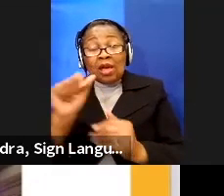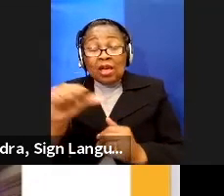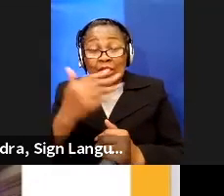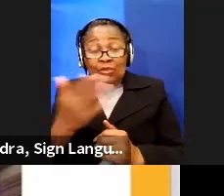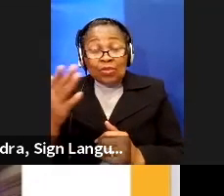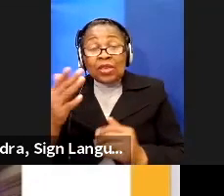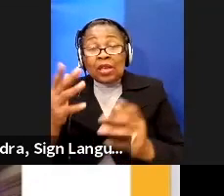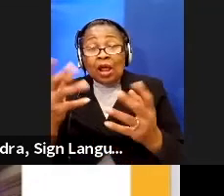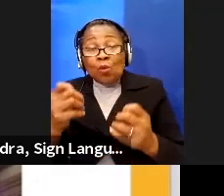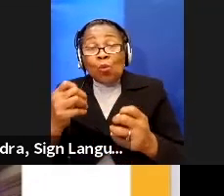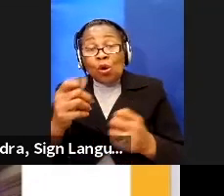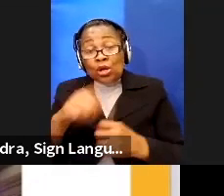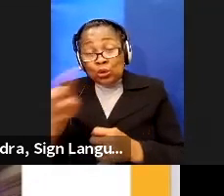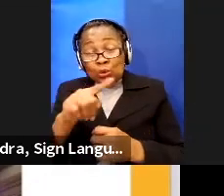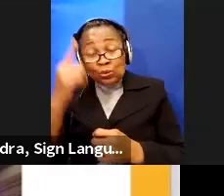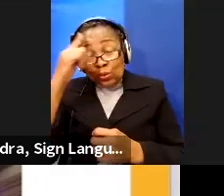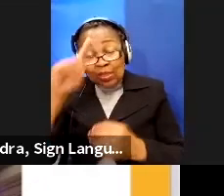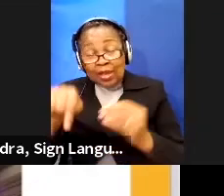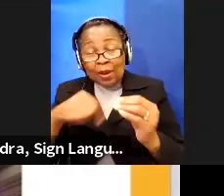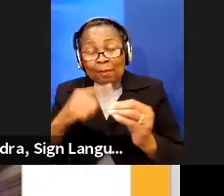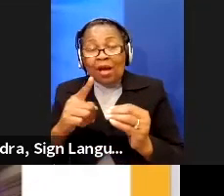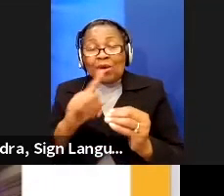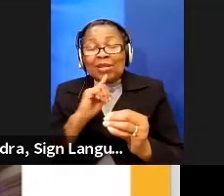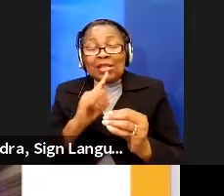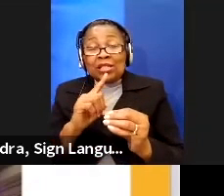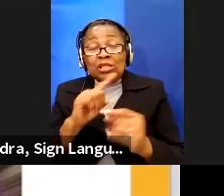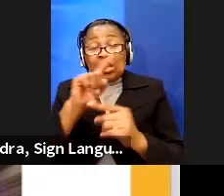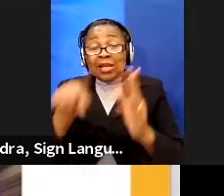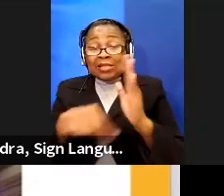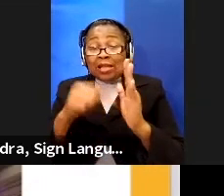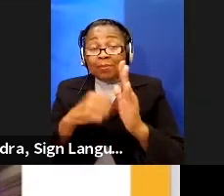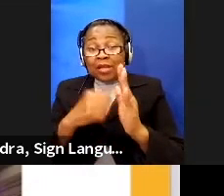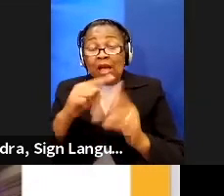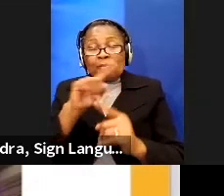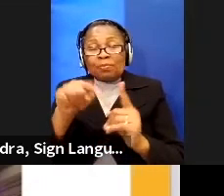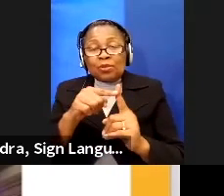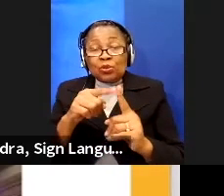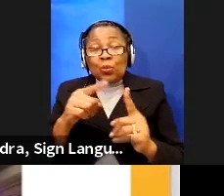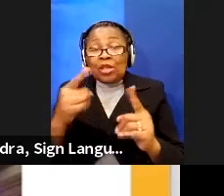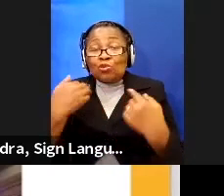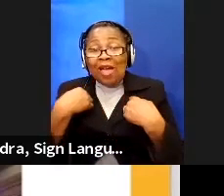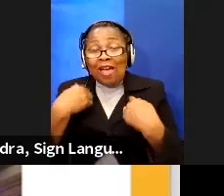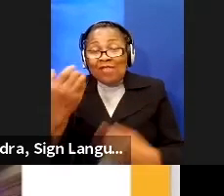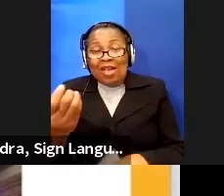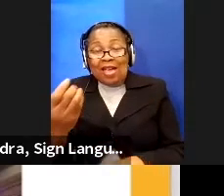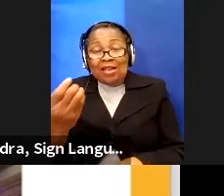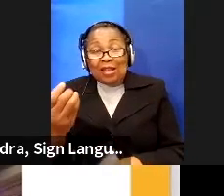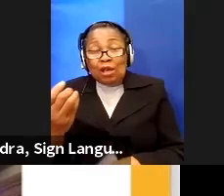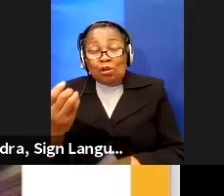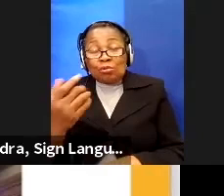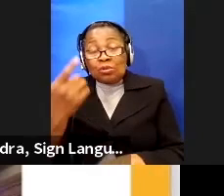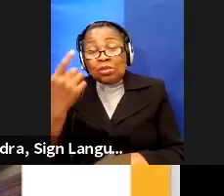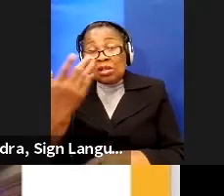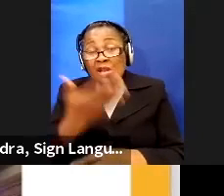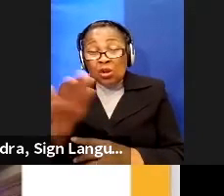make you think about also is sometimes when it comes to things like handheld devices for captioning, like use